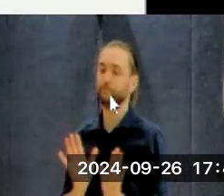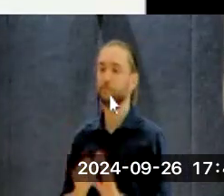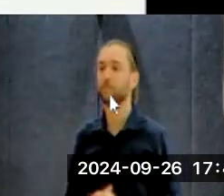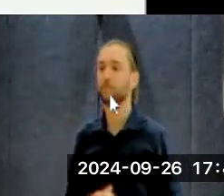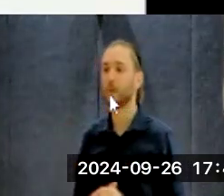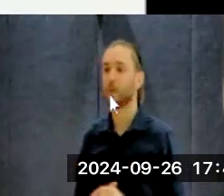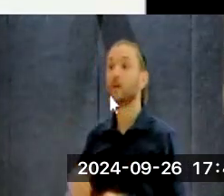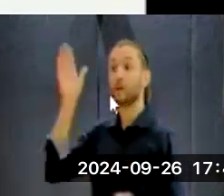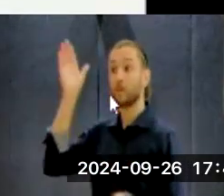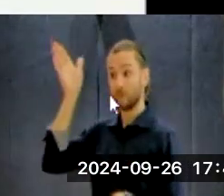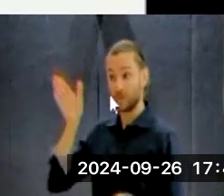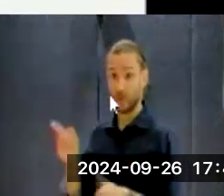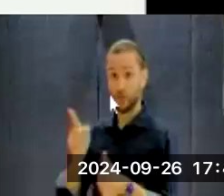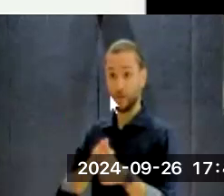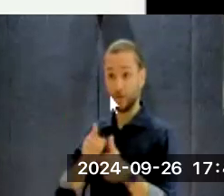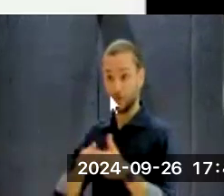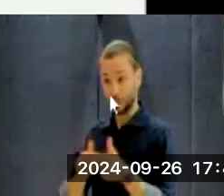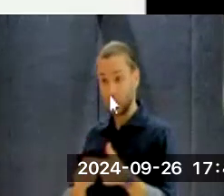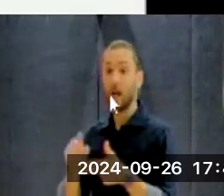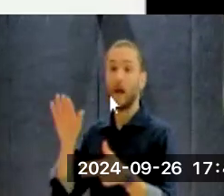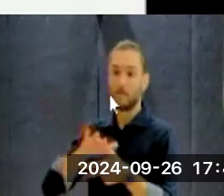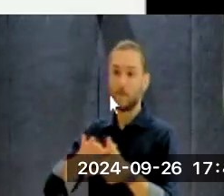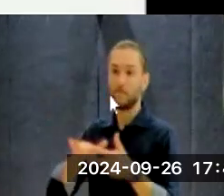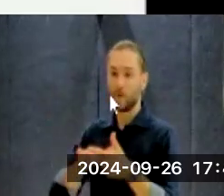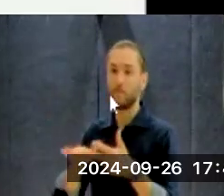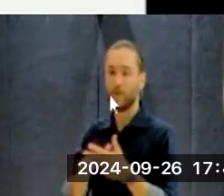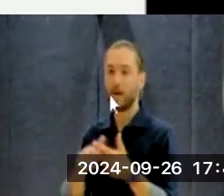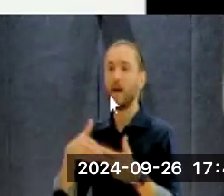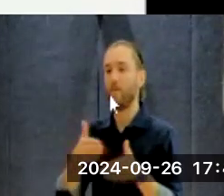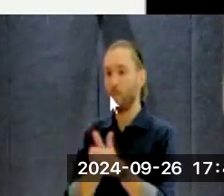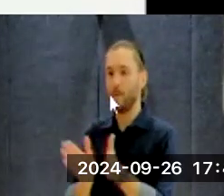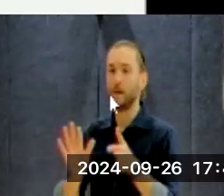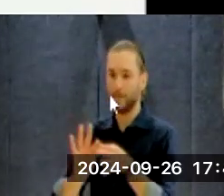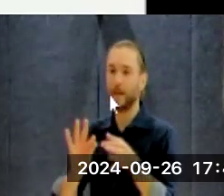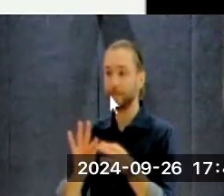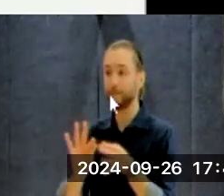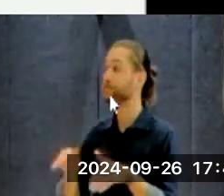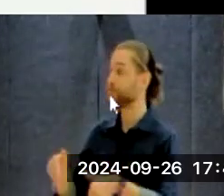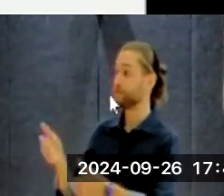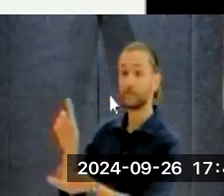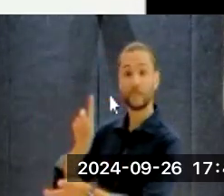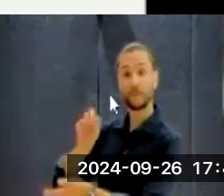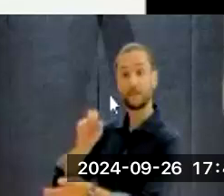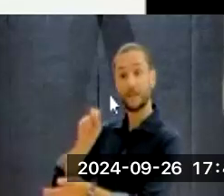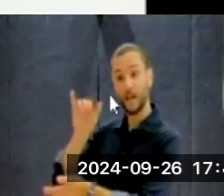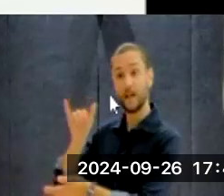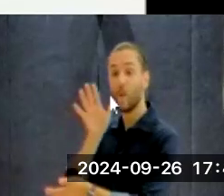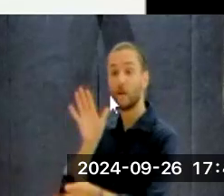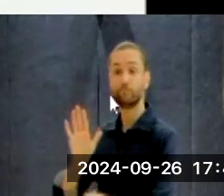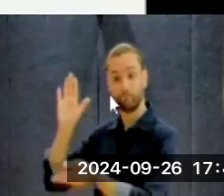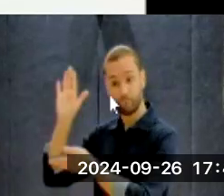public comment will take place after all the presentations. I'm going to go ahead and hand it off to Denny to present the first